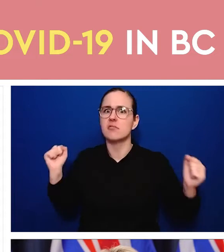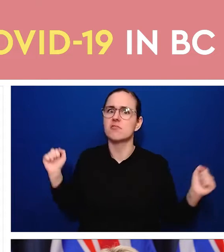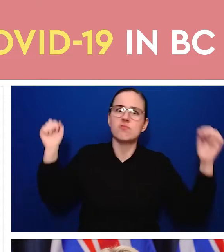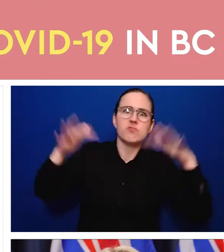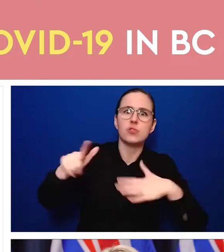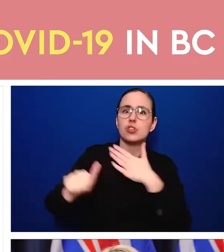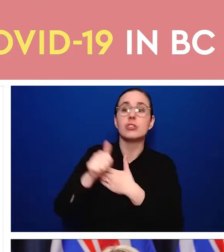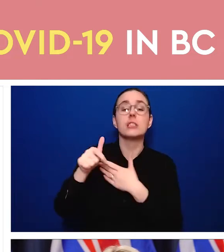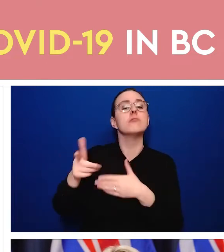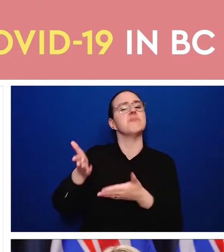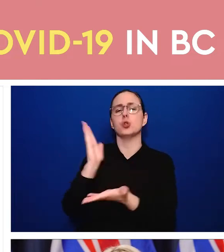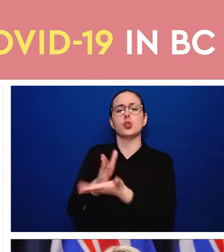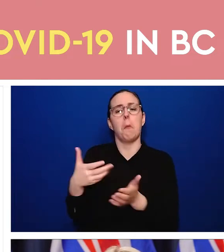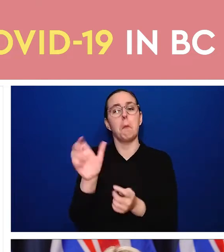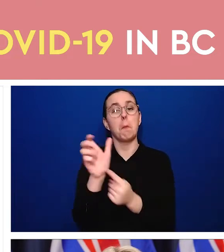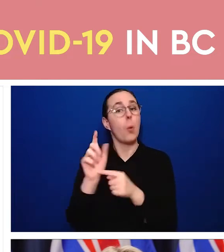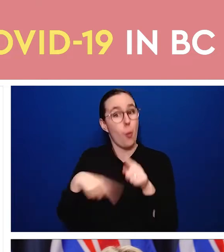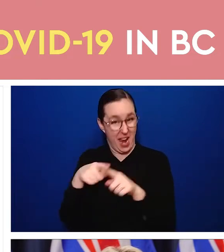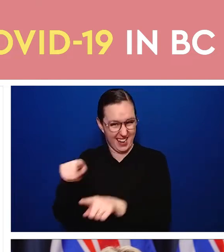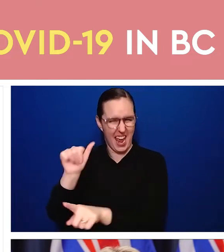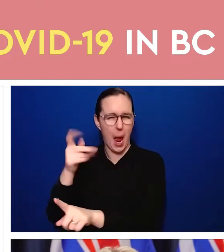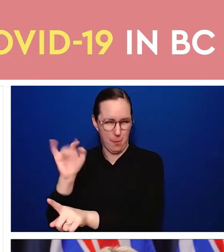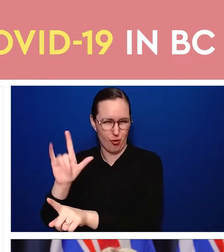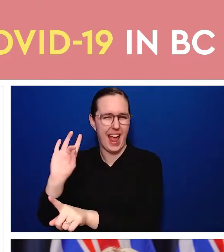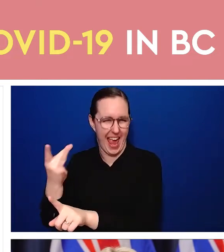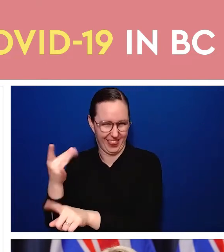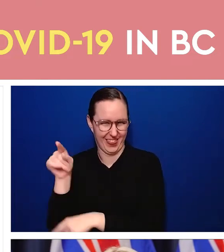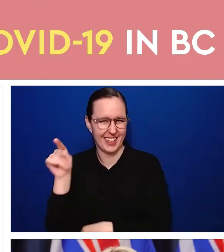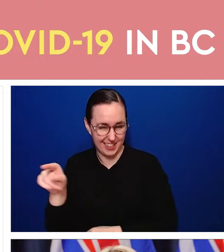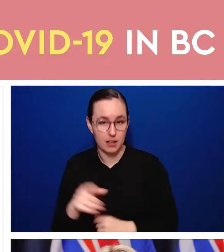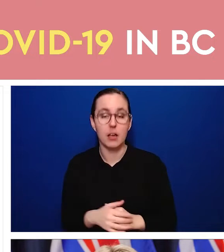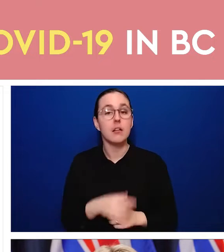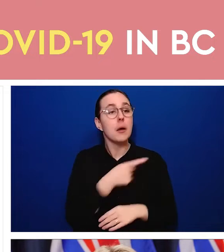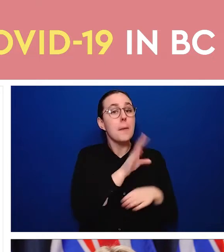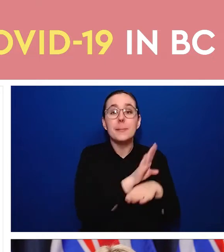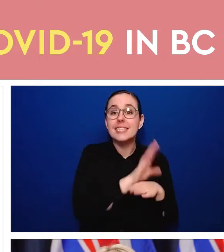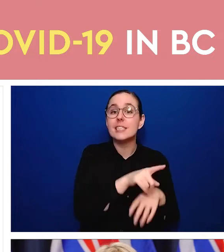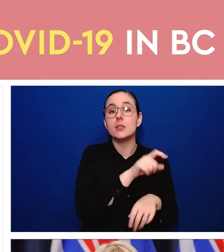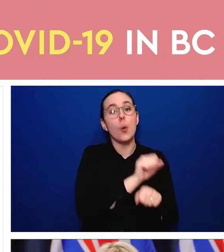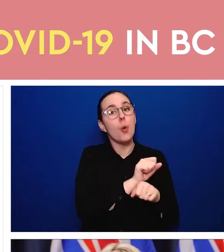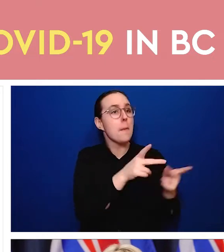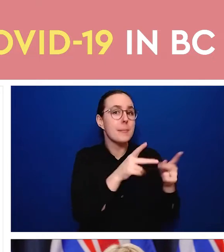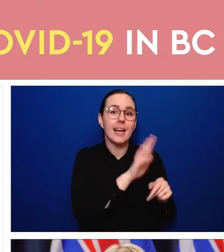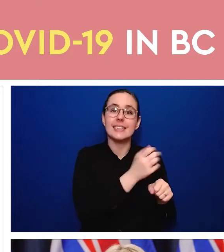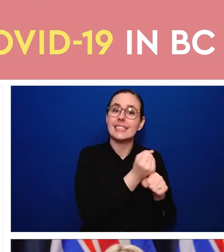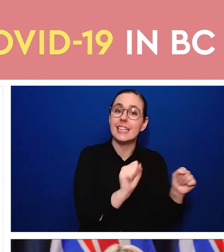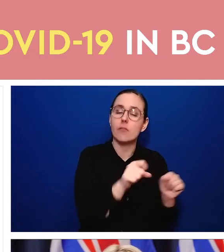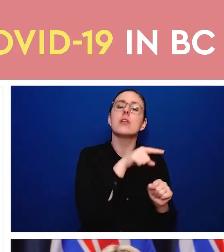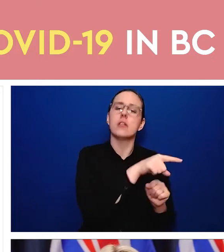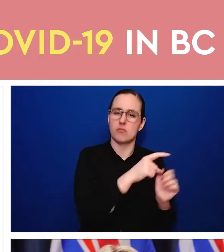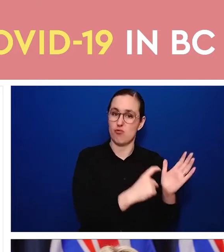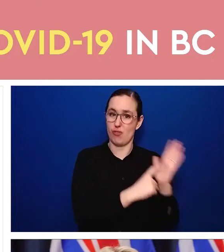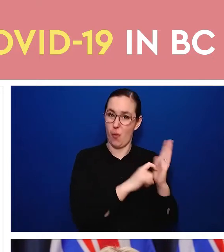Businesses will transition from the workplace safety order, which requires COVID-19 specific safety plans, to the previous plans that